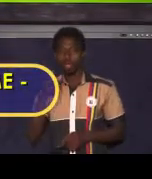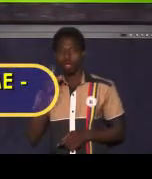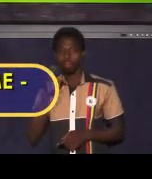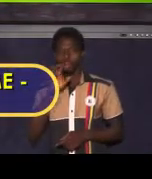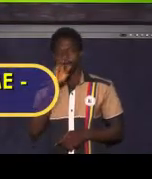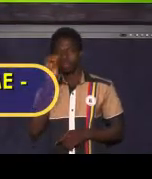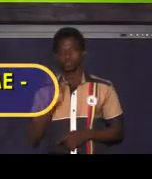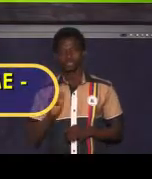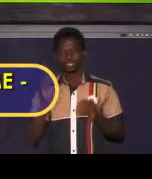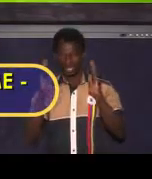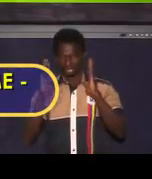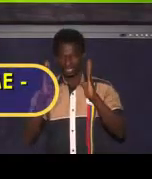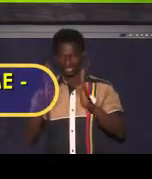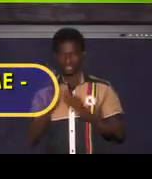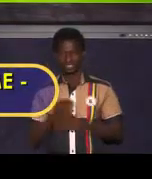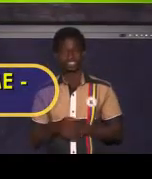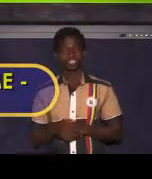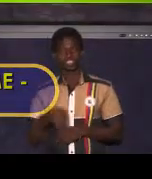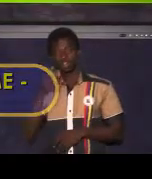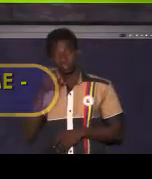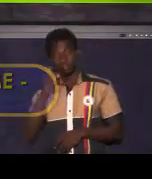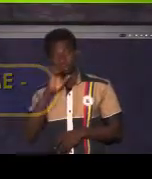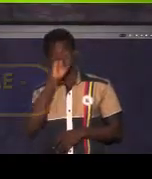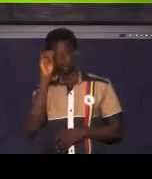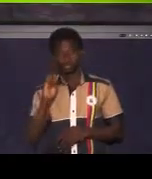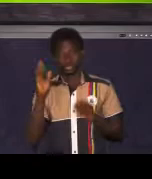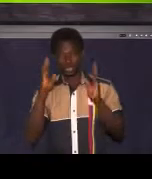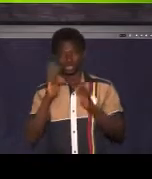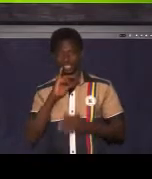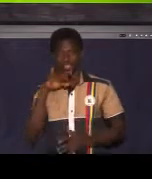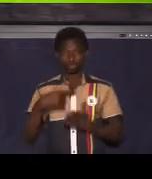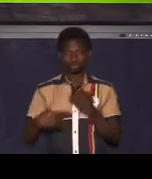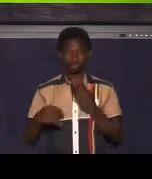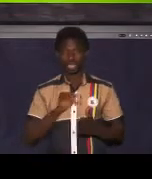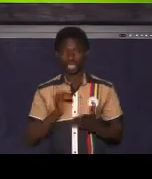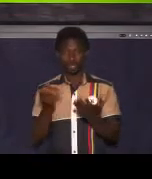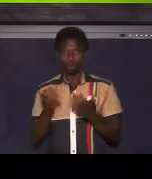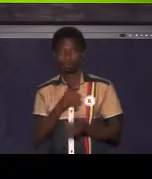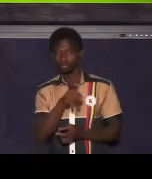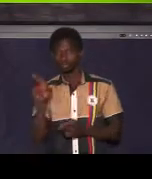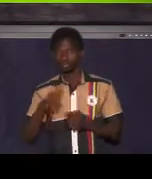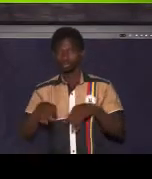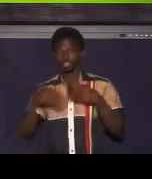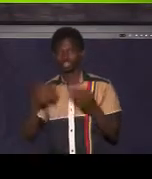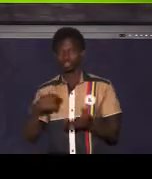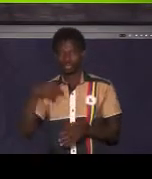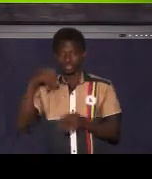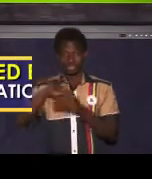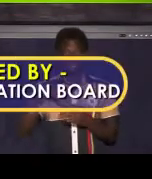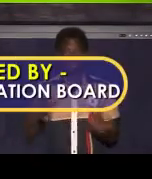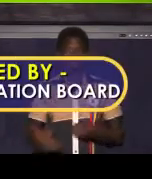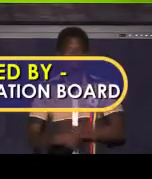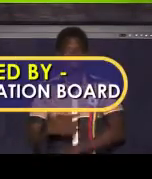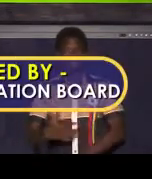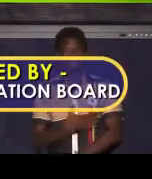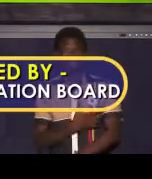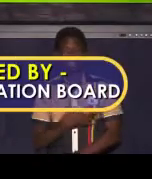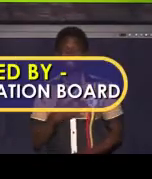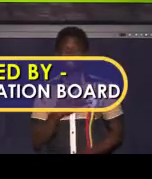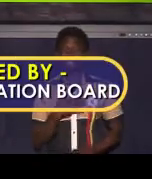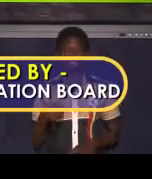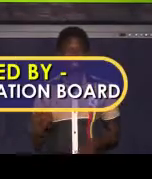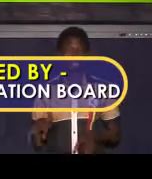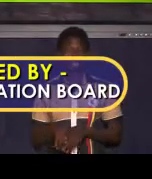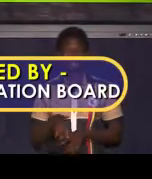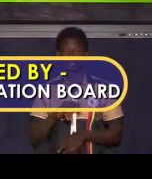together. 100% attention. Excellent. 100% attention is what I want you to give me in today's